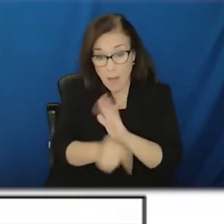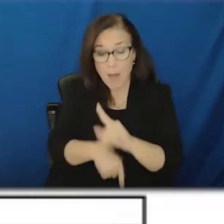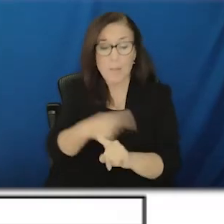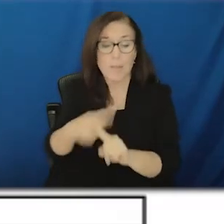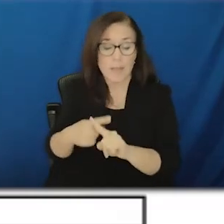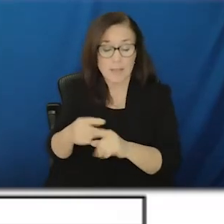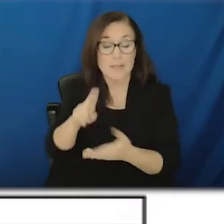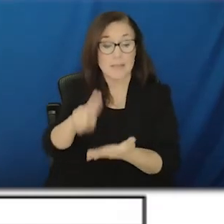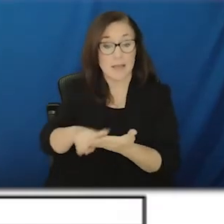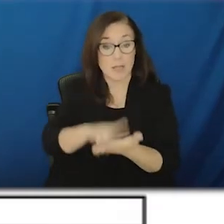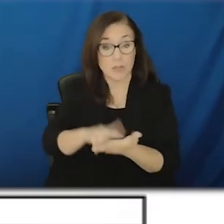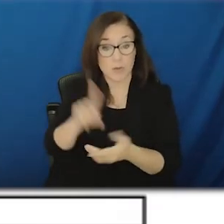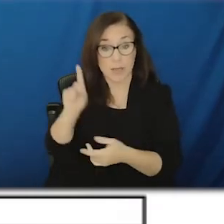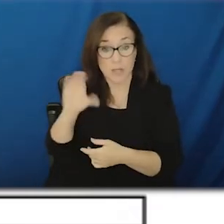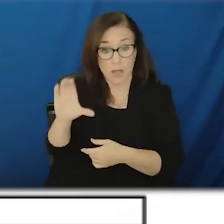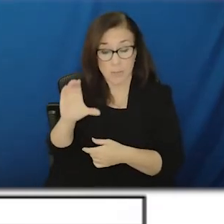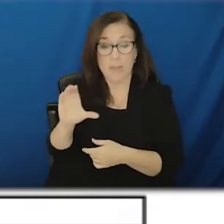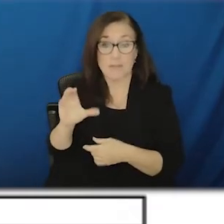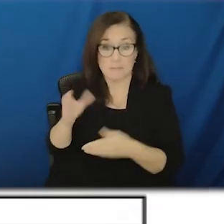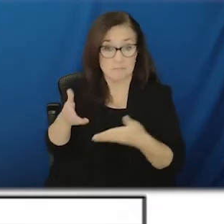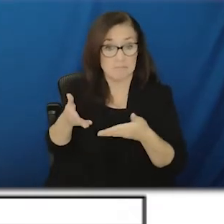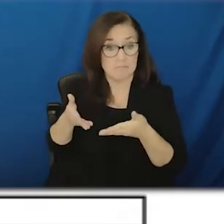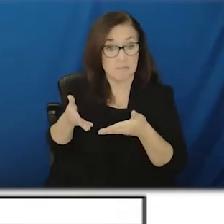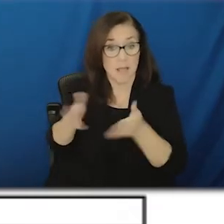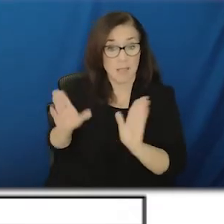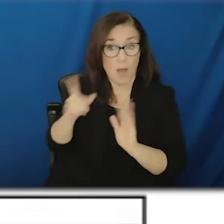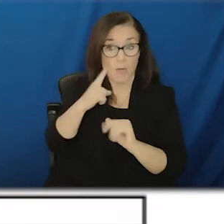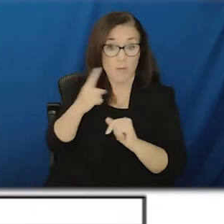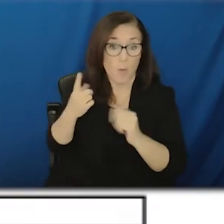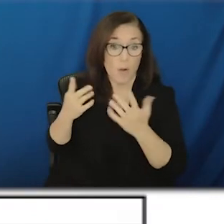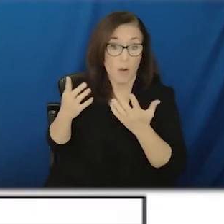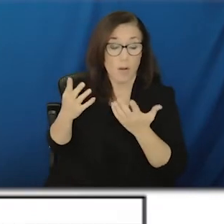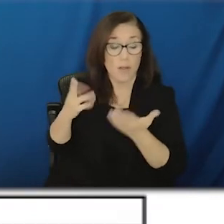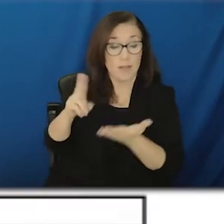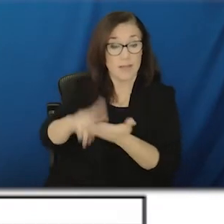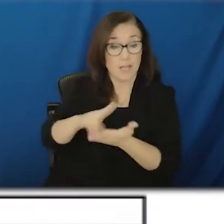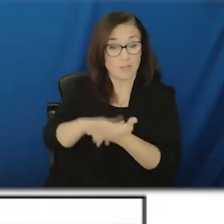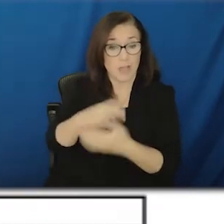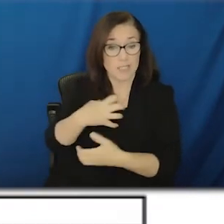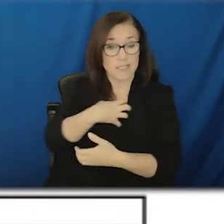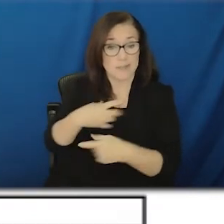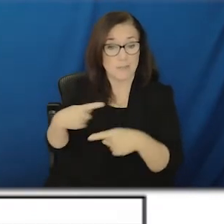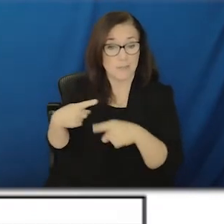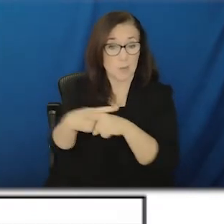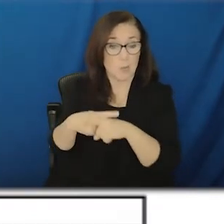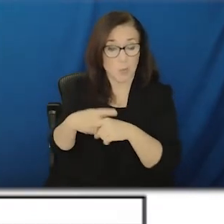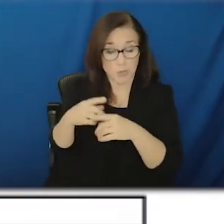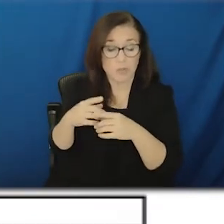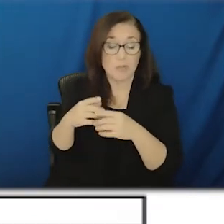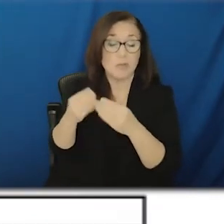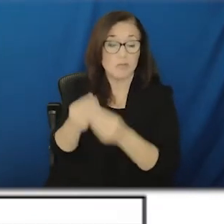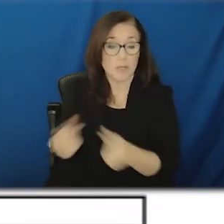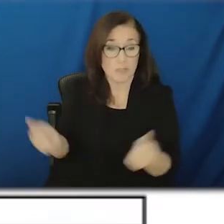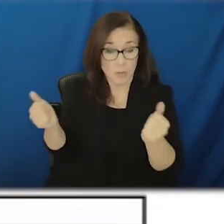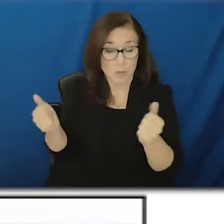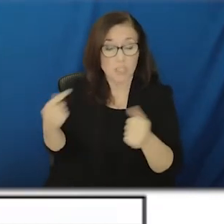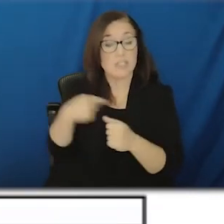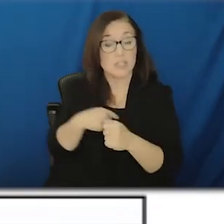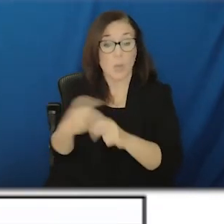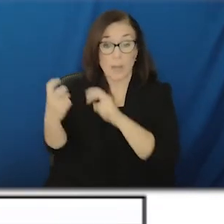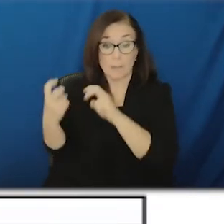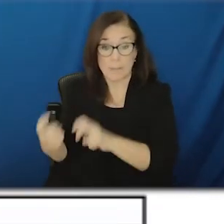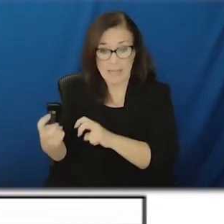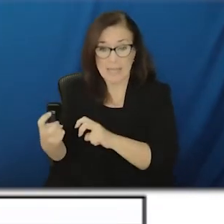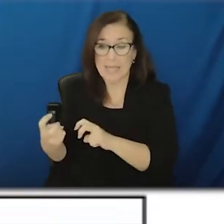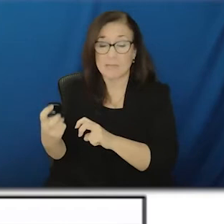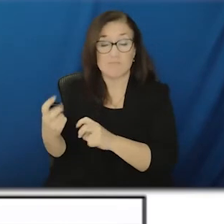documents allow for a contract dispute resolution. So we did a meet and confer process. We were not able to come